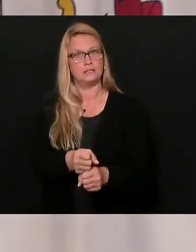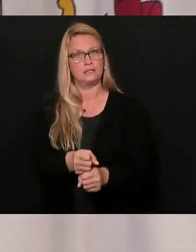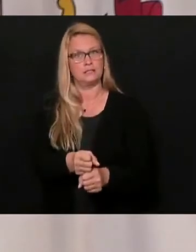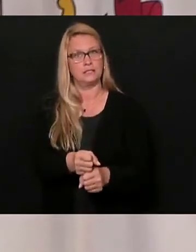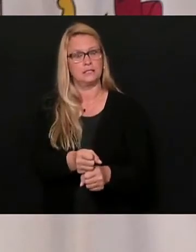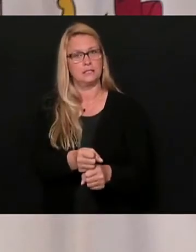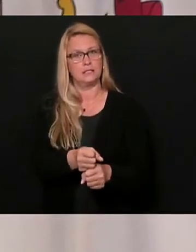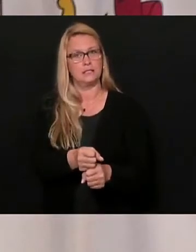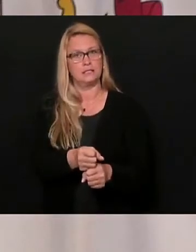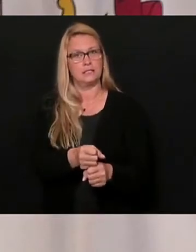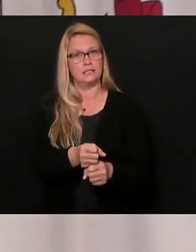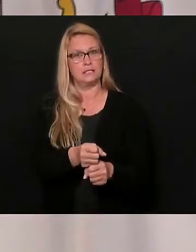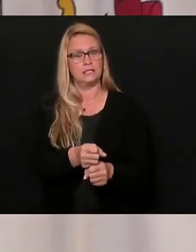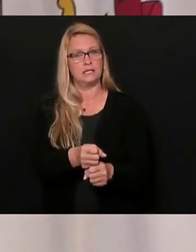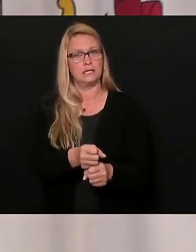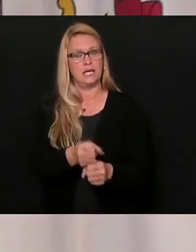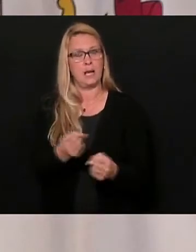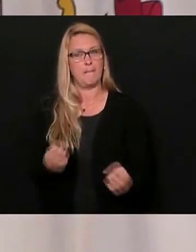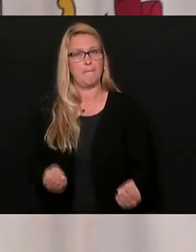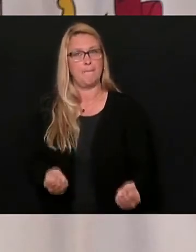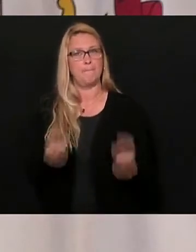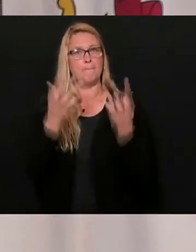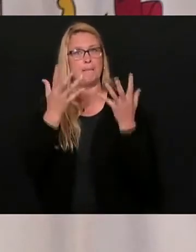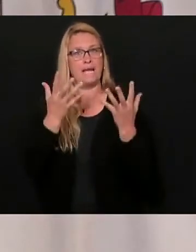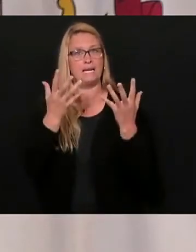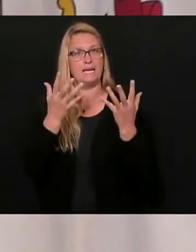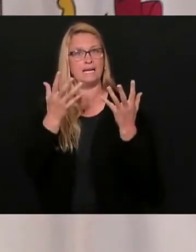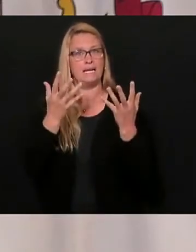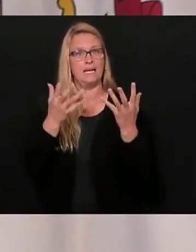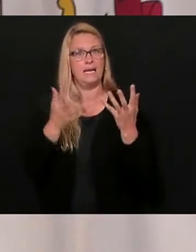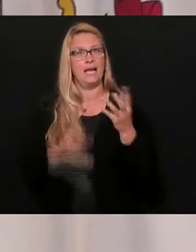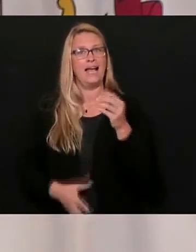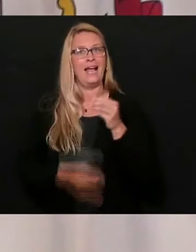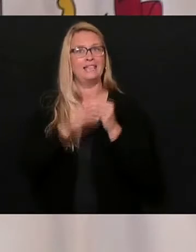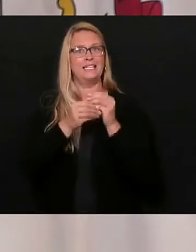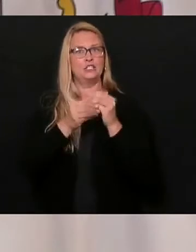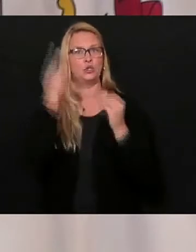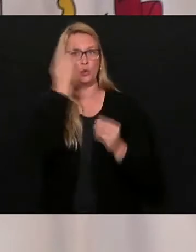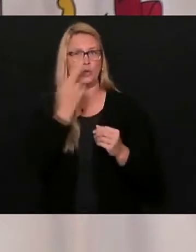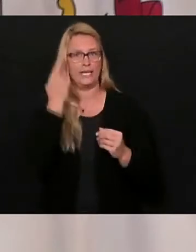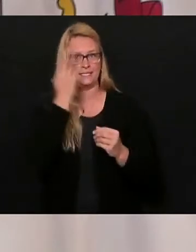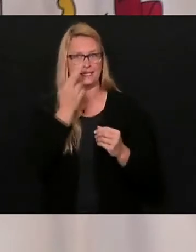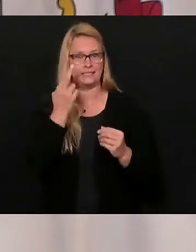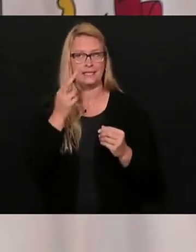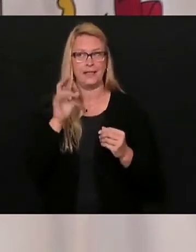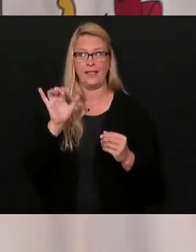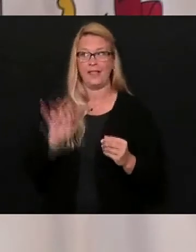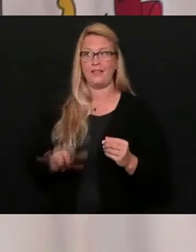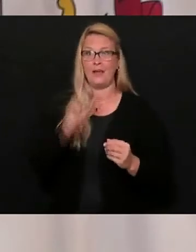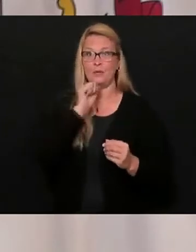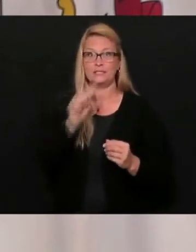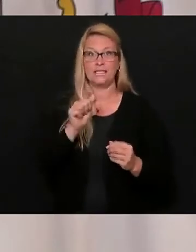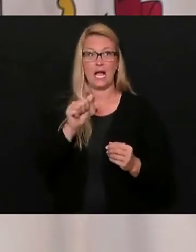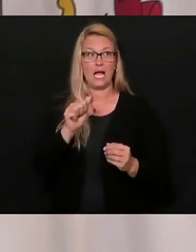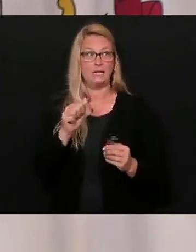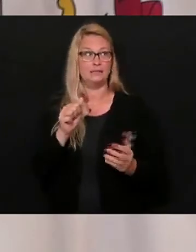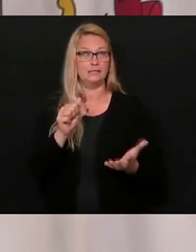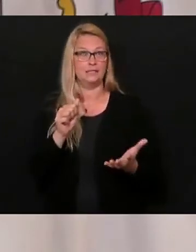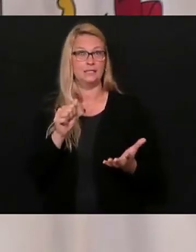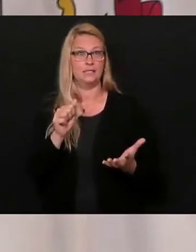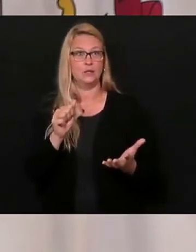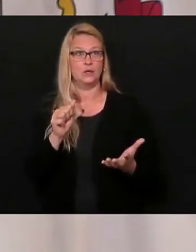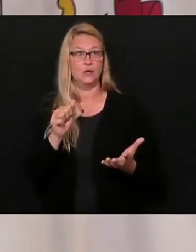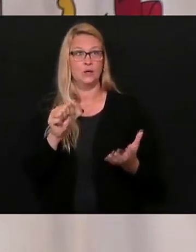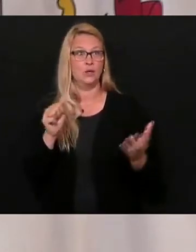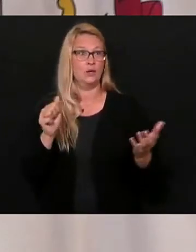was many additional reasons. You know, this was not like all of a sudden we just ended up